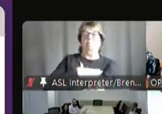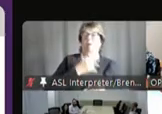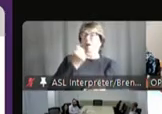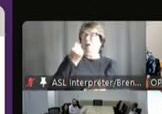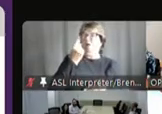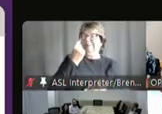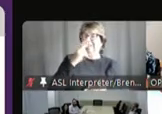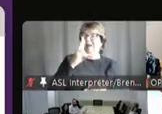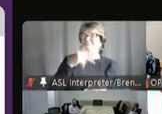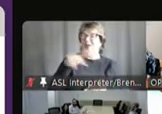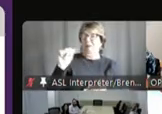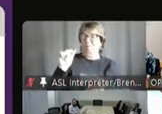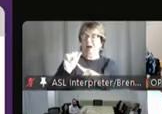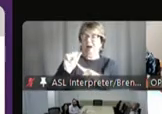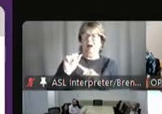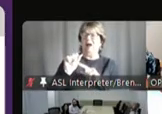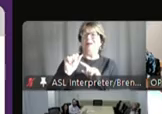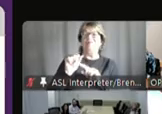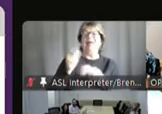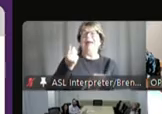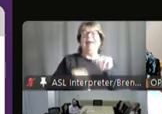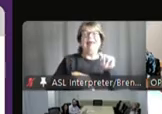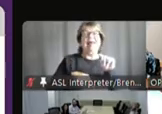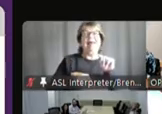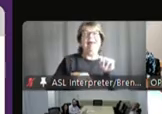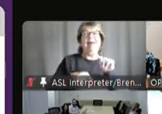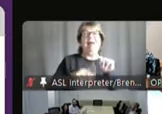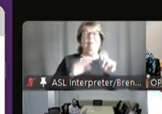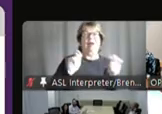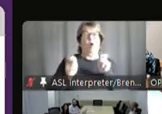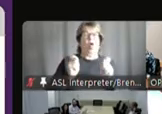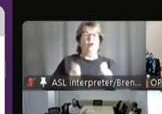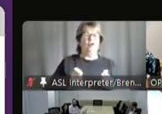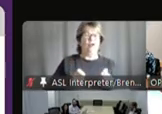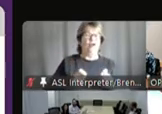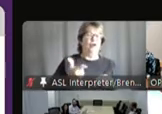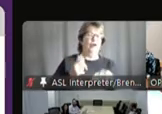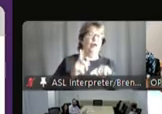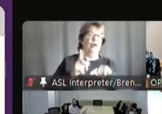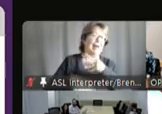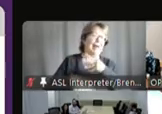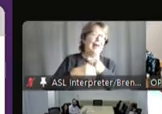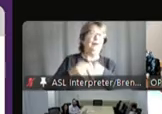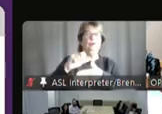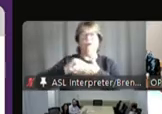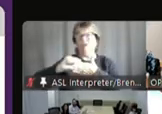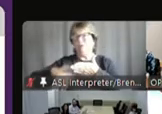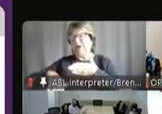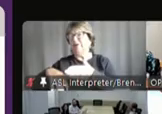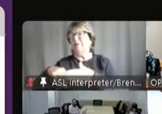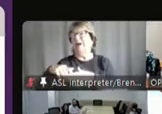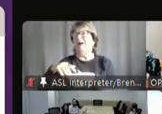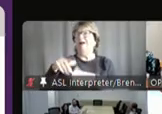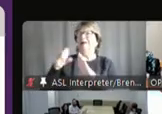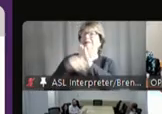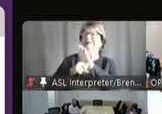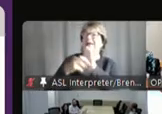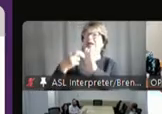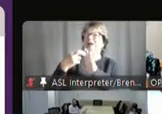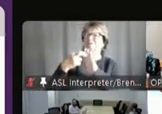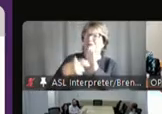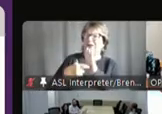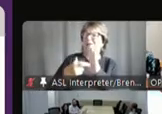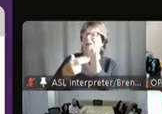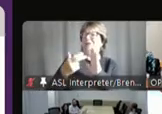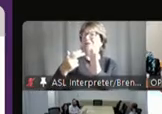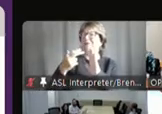is that HIPAA can't be altered or added to or subtracted from by state regulation and rule, right? So in my